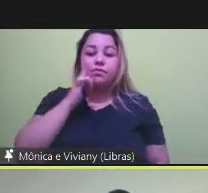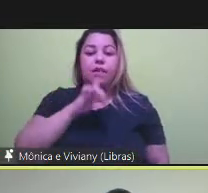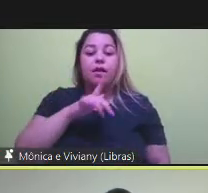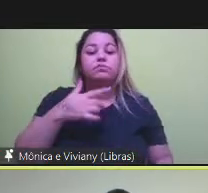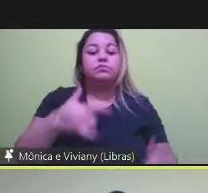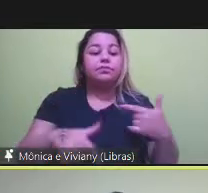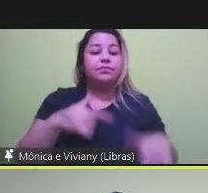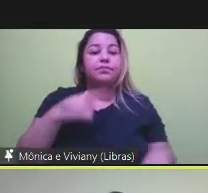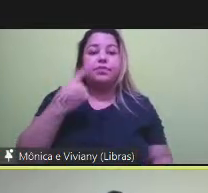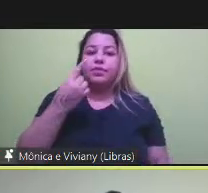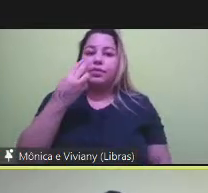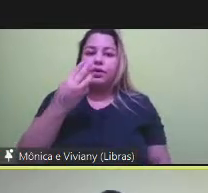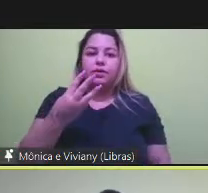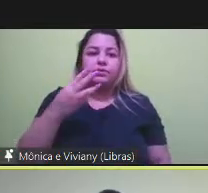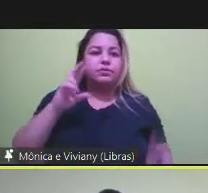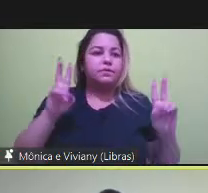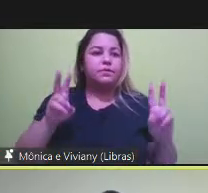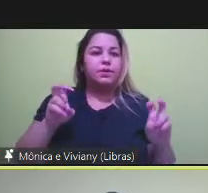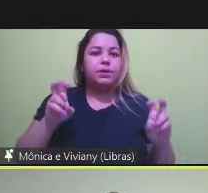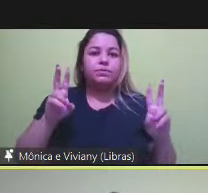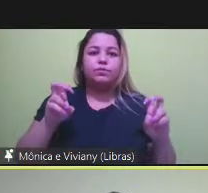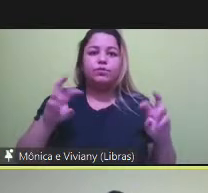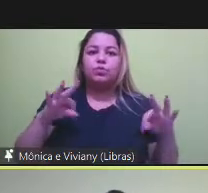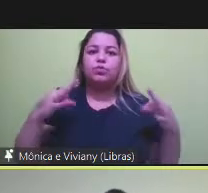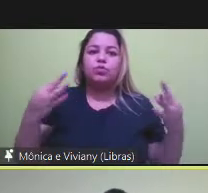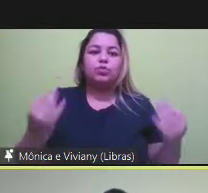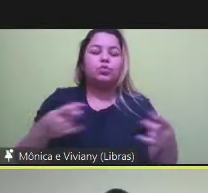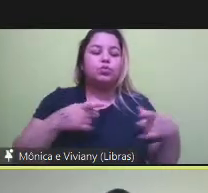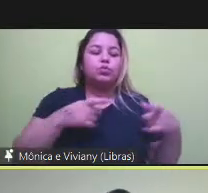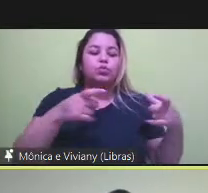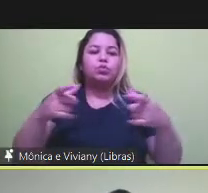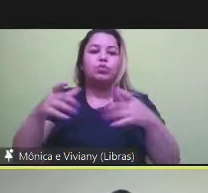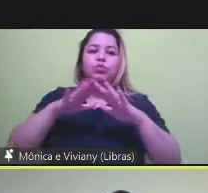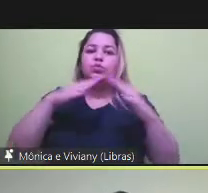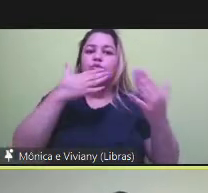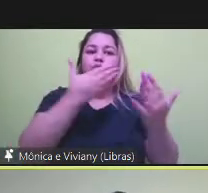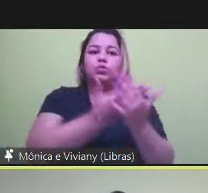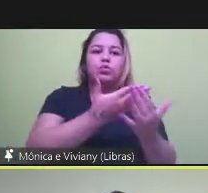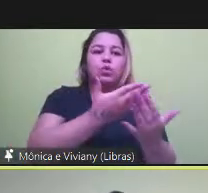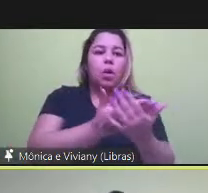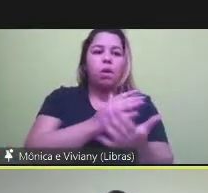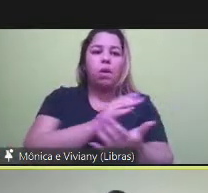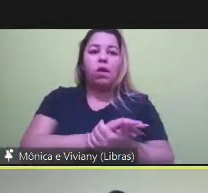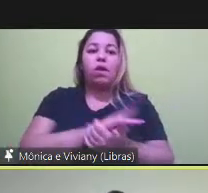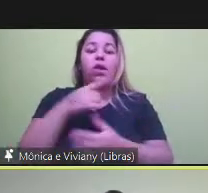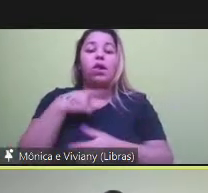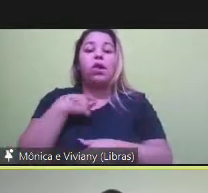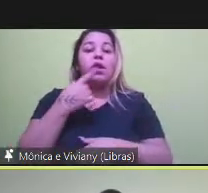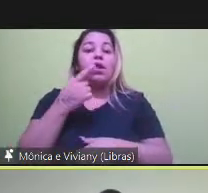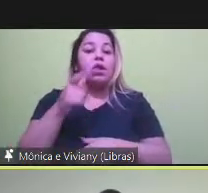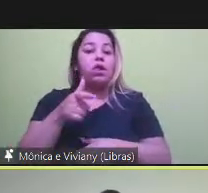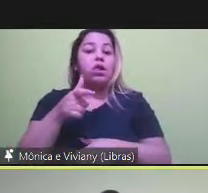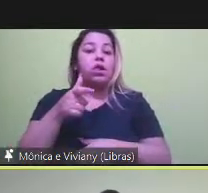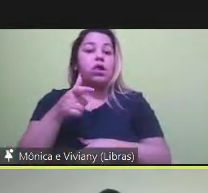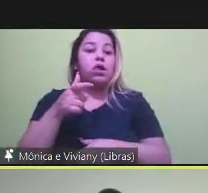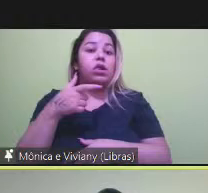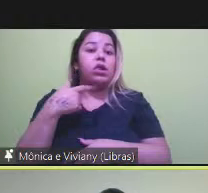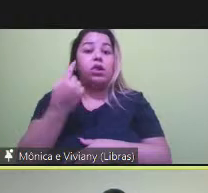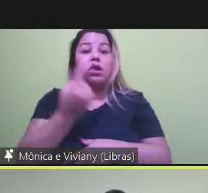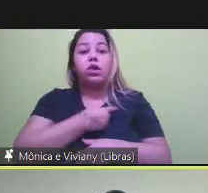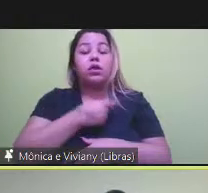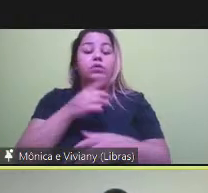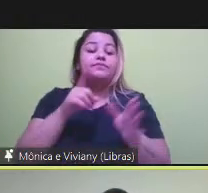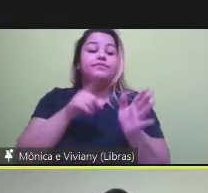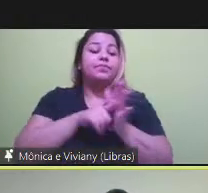not be able to work with 13 teams in all schools. So within this moment, we begin